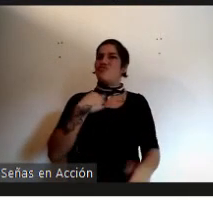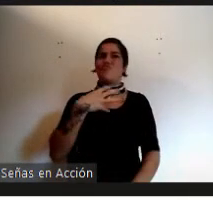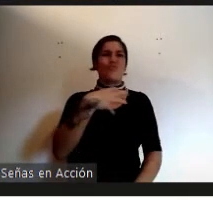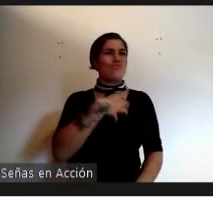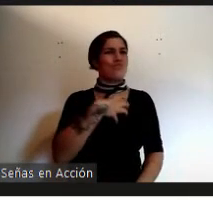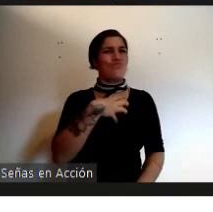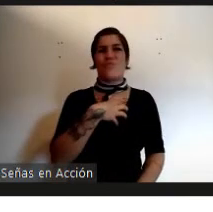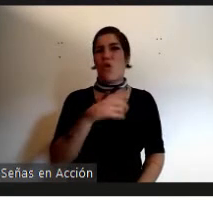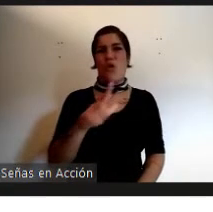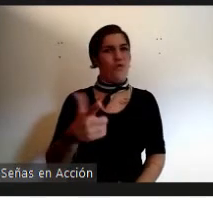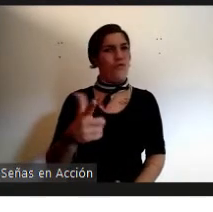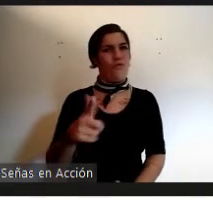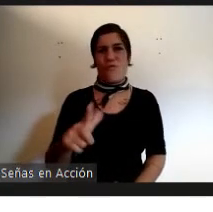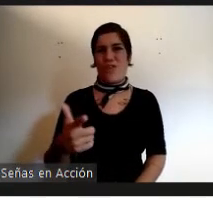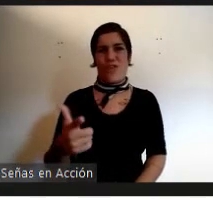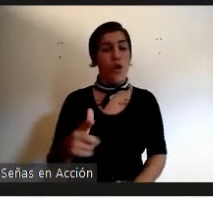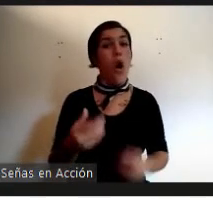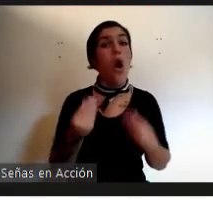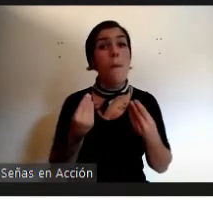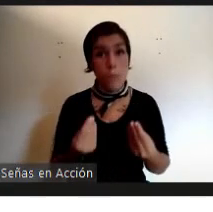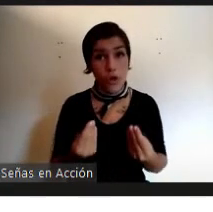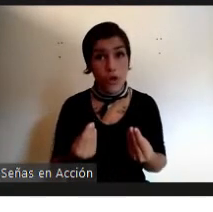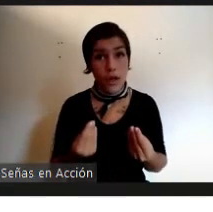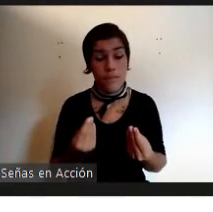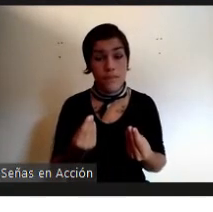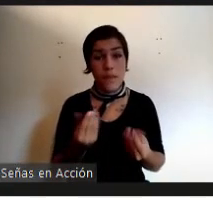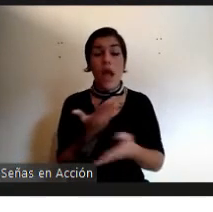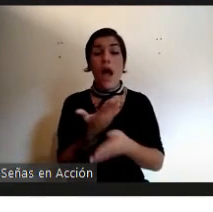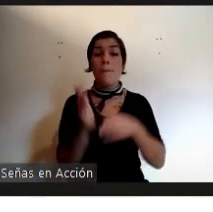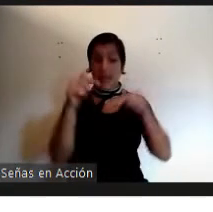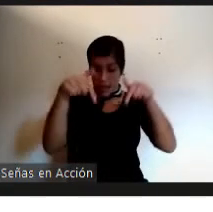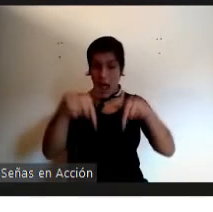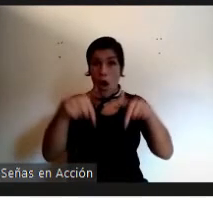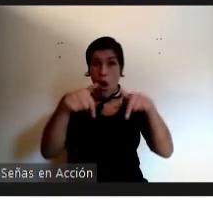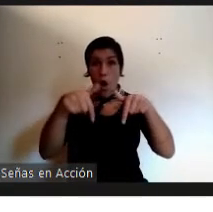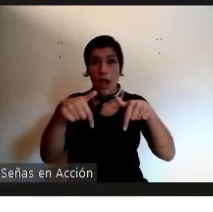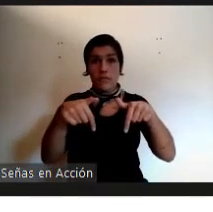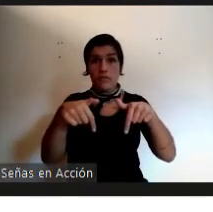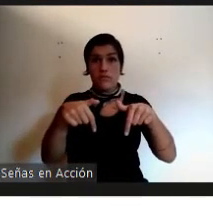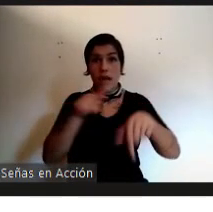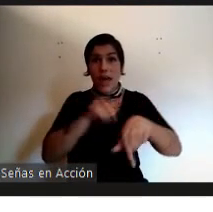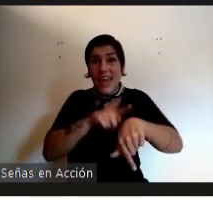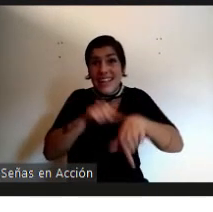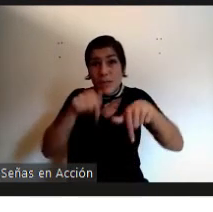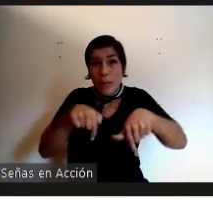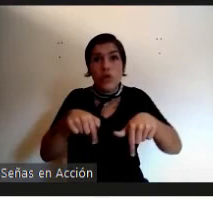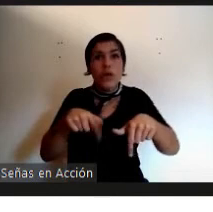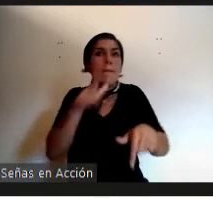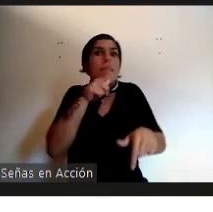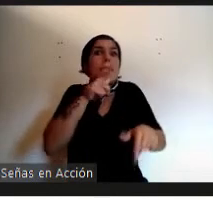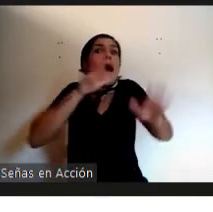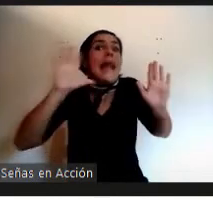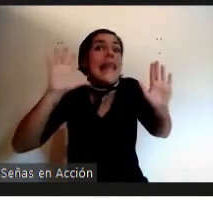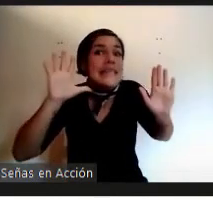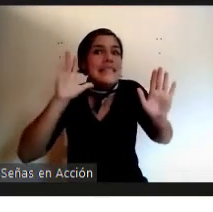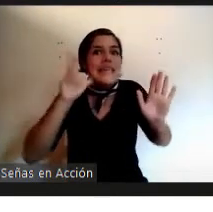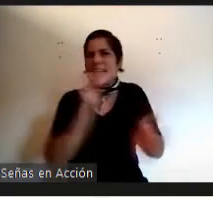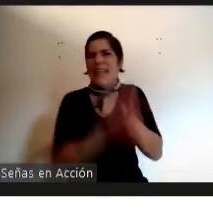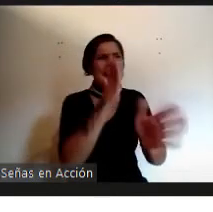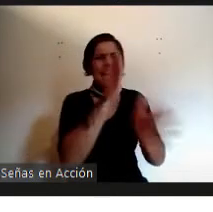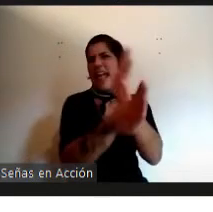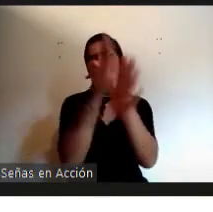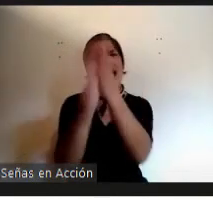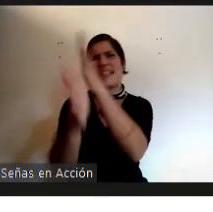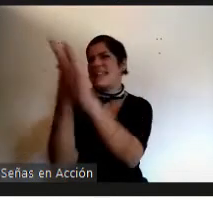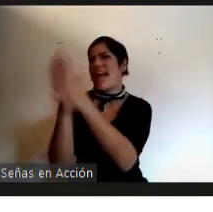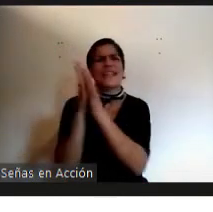and Iker made some allusion to this, at this point in time where there's this feeling that everything is free of access